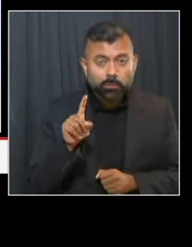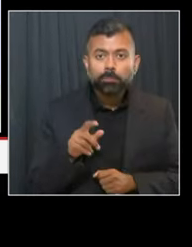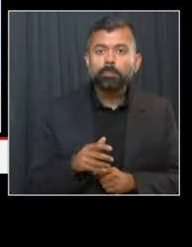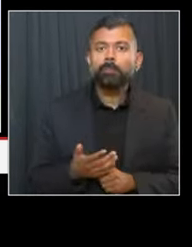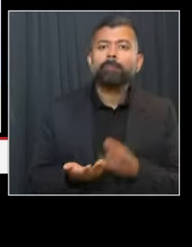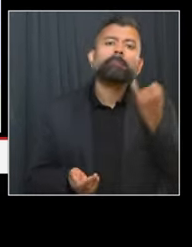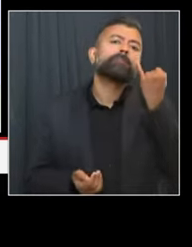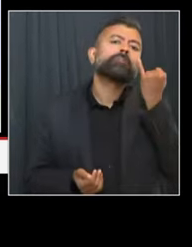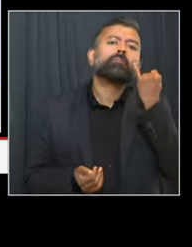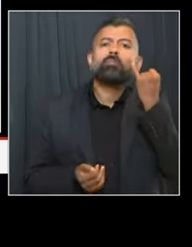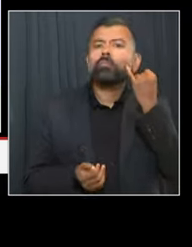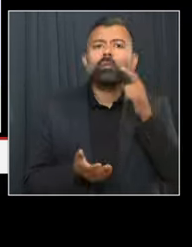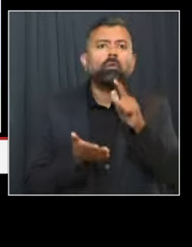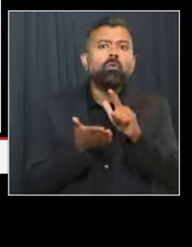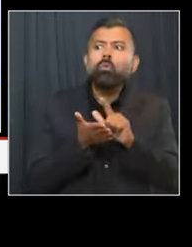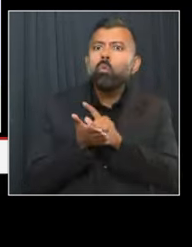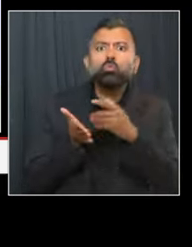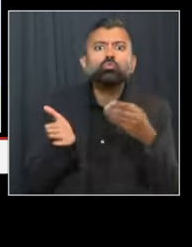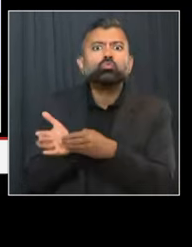that sometimes happens.